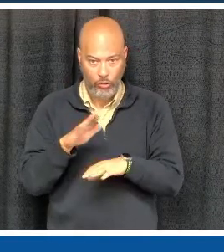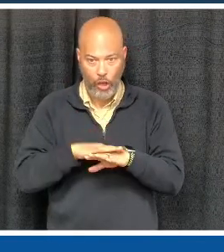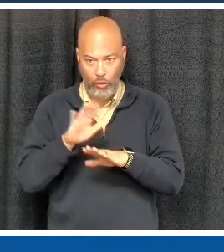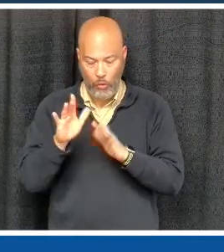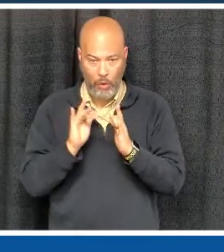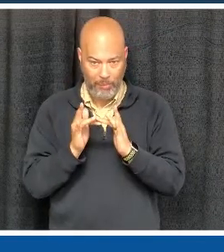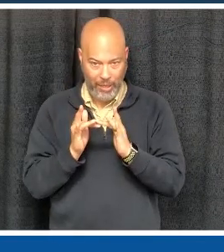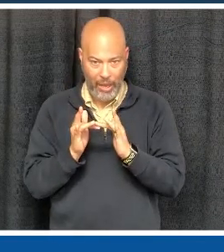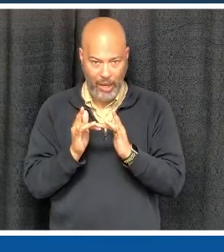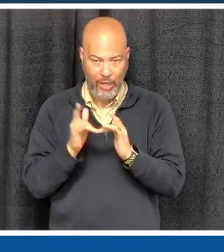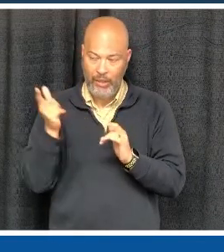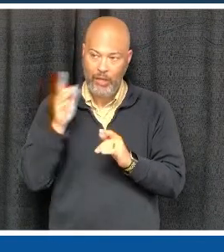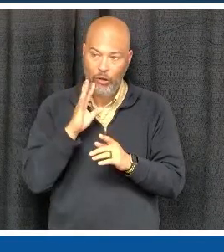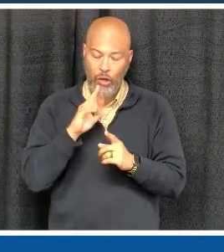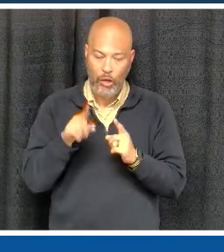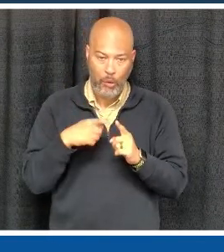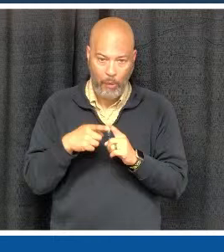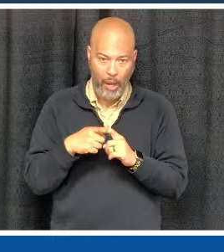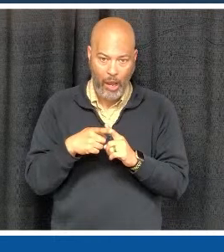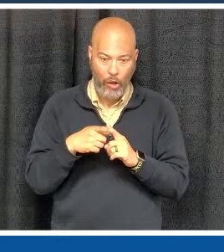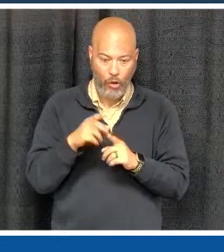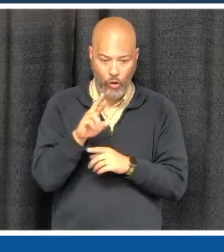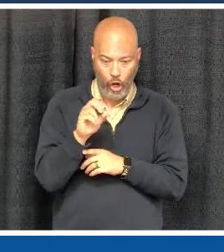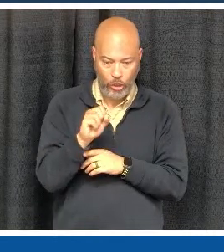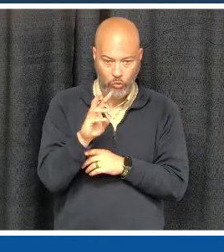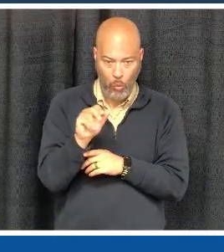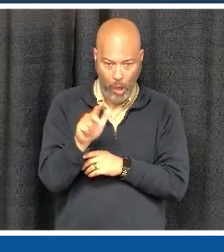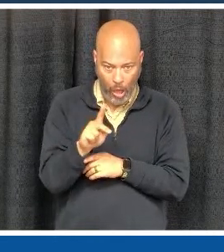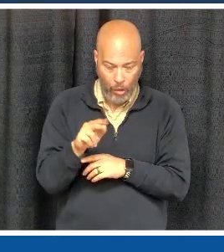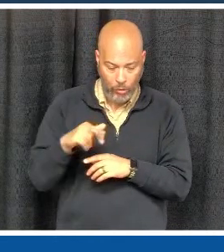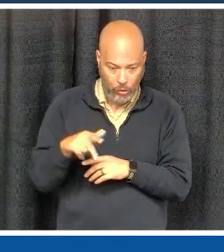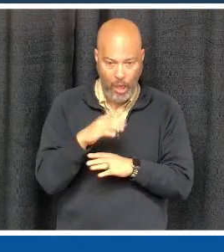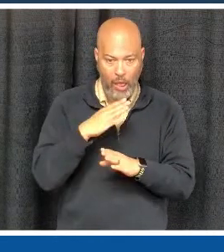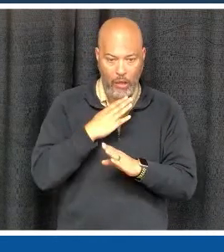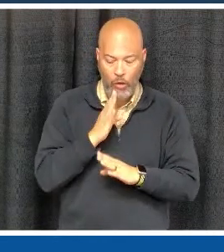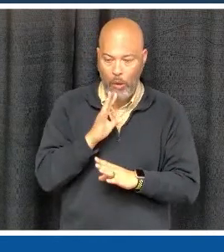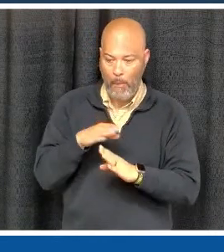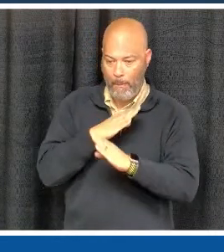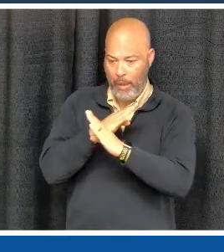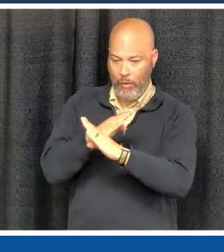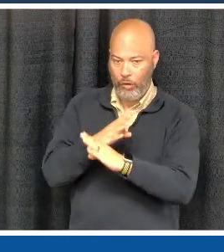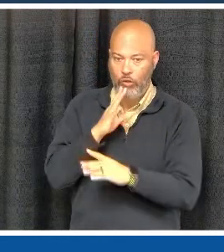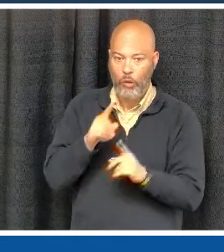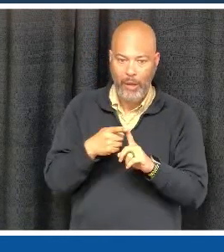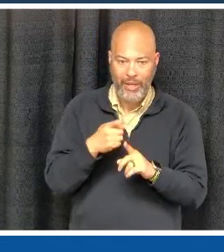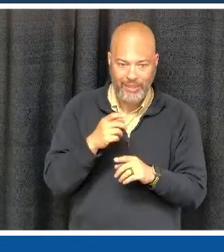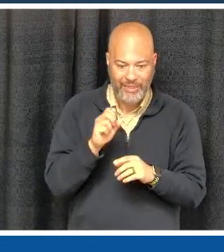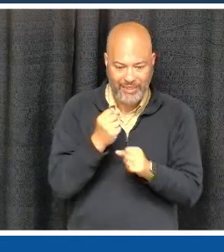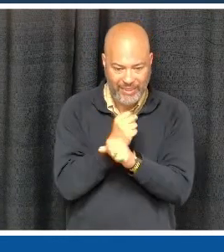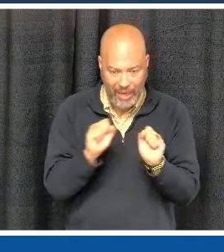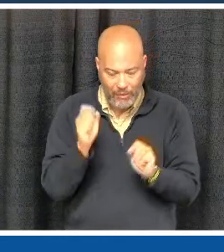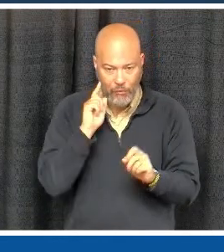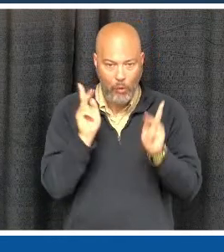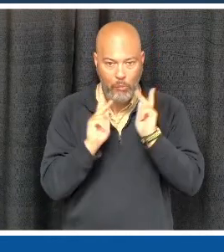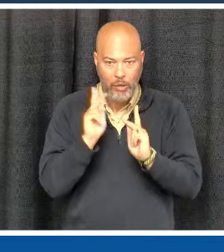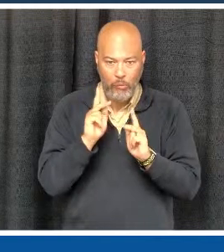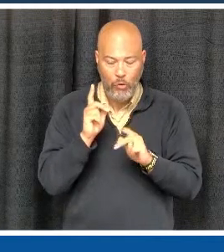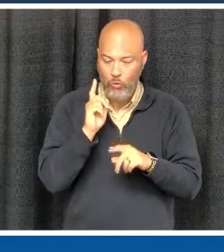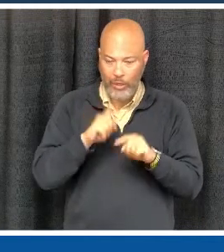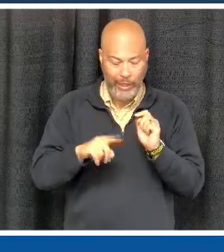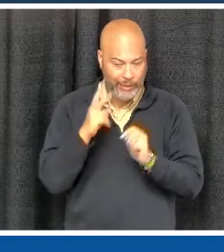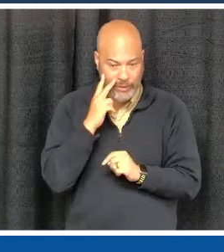website. They talk about crosswalks. They talk about barriers. They talk about safety for people that are sight